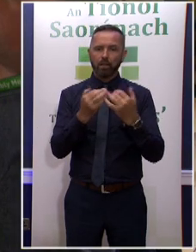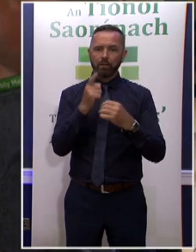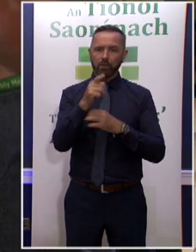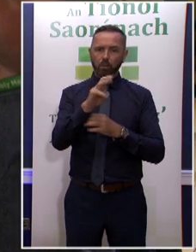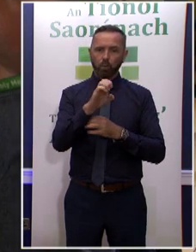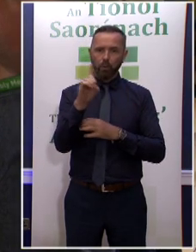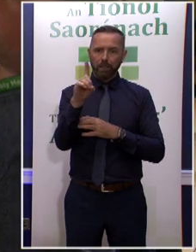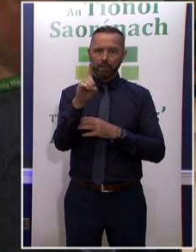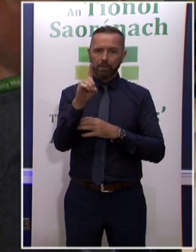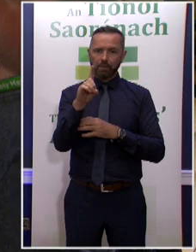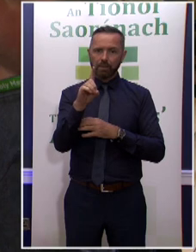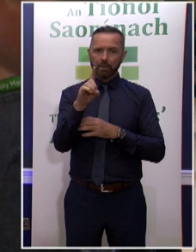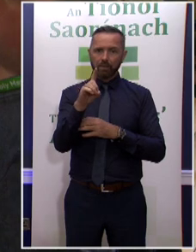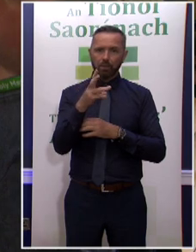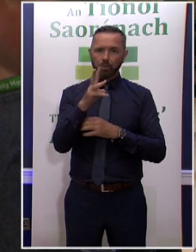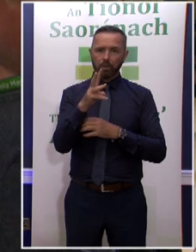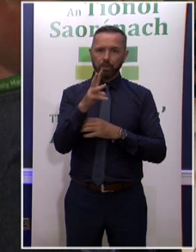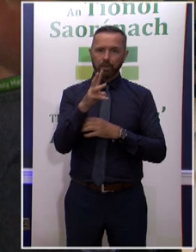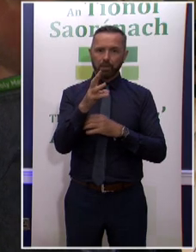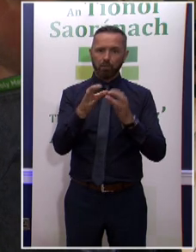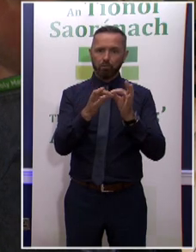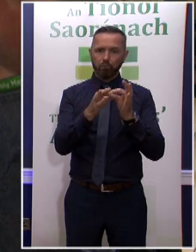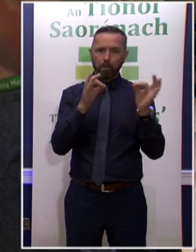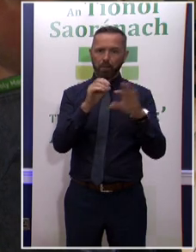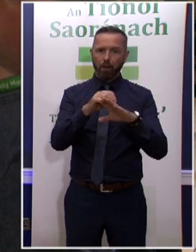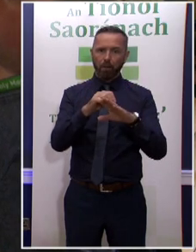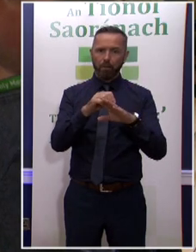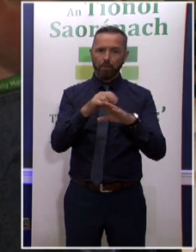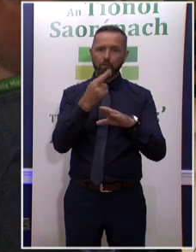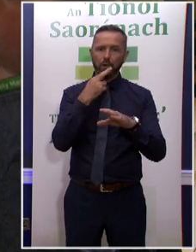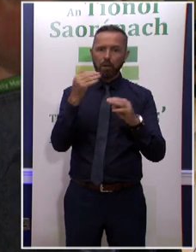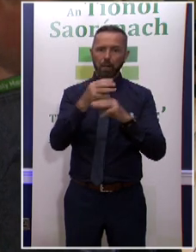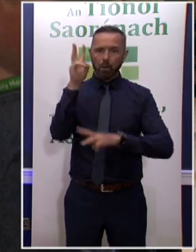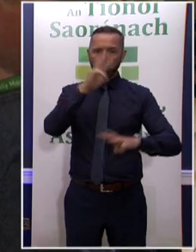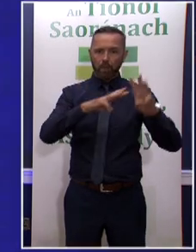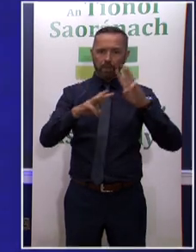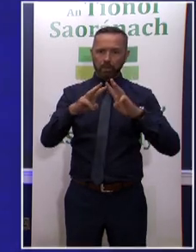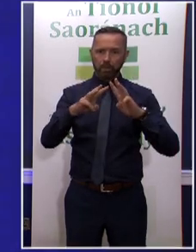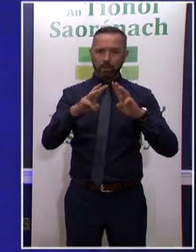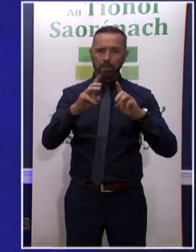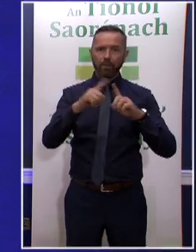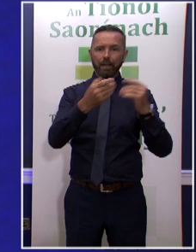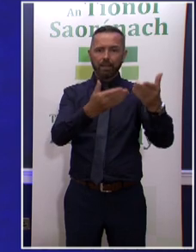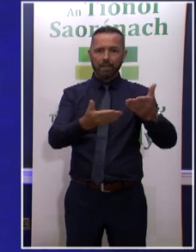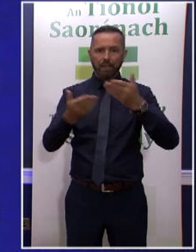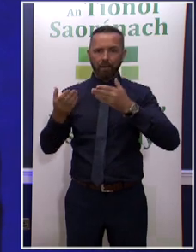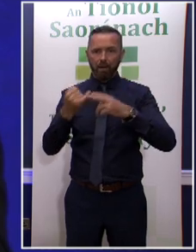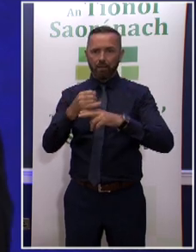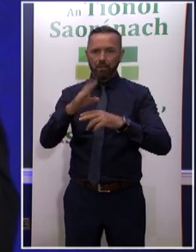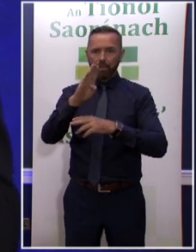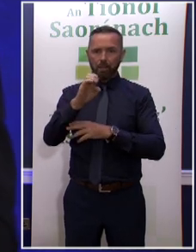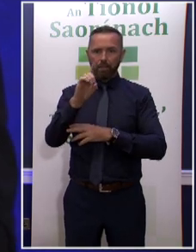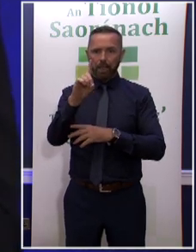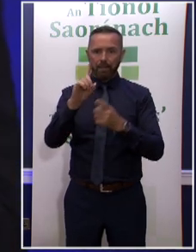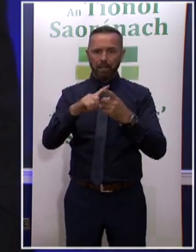get knocked off the rocks, ripped off the rocks by the winter storms, and they get carried as detritus down onto the seabed,